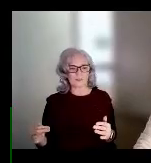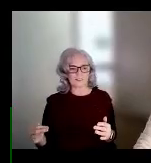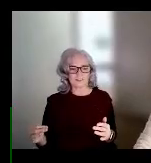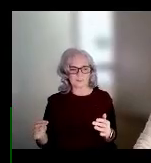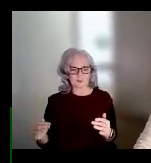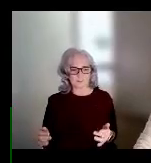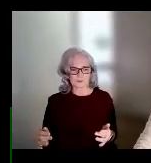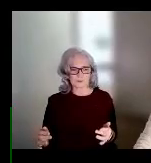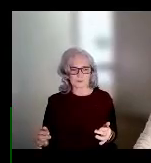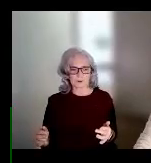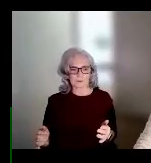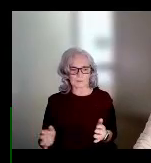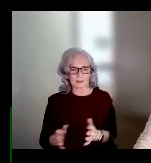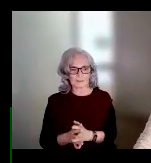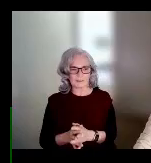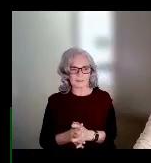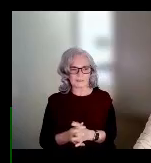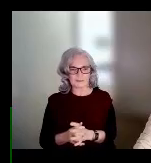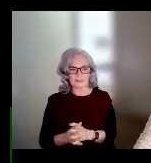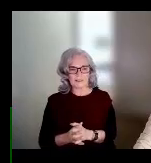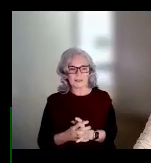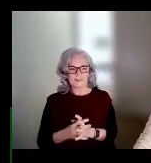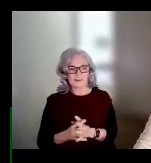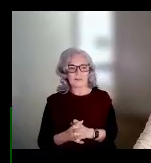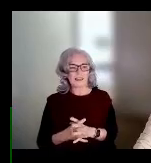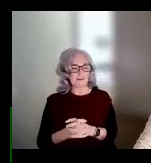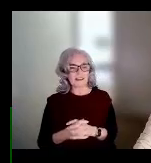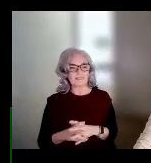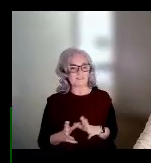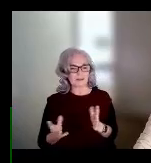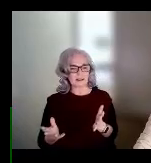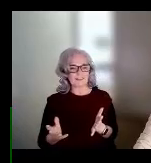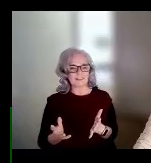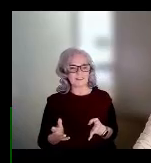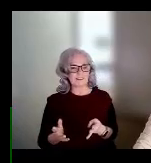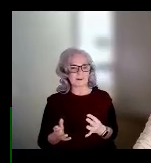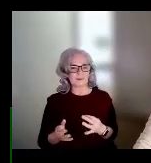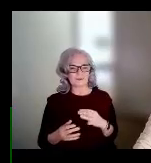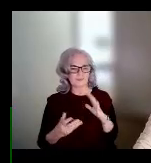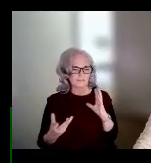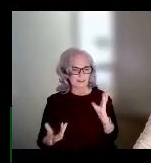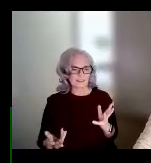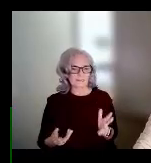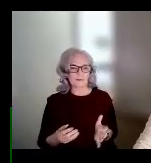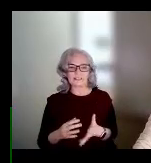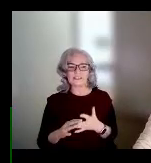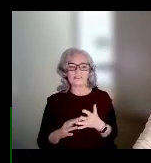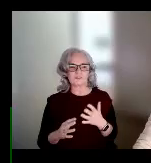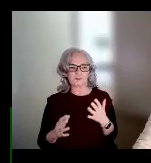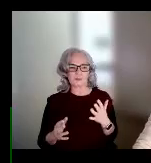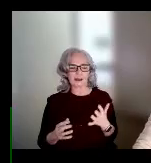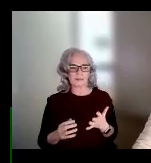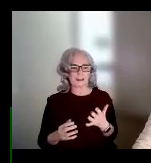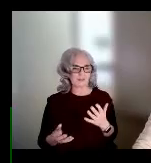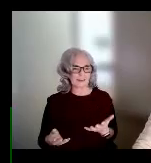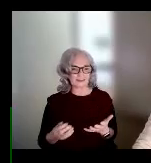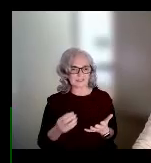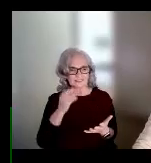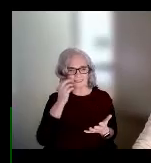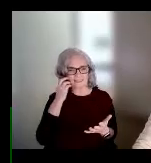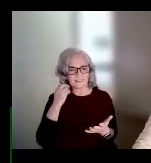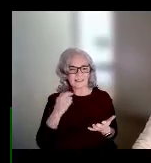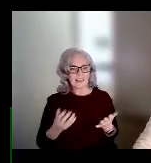other projects that we've spoken about there from and great to see that there were from the funding bodies, from